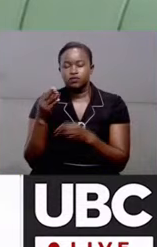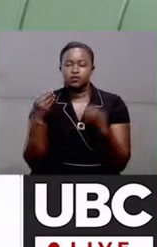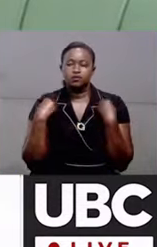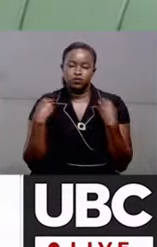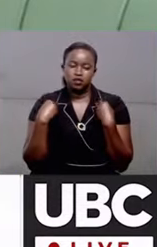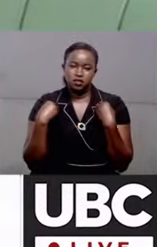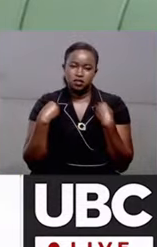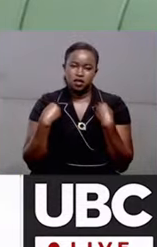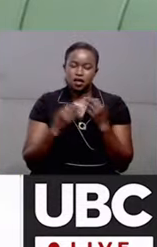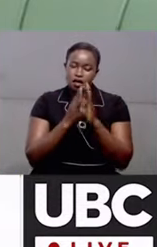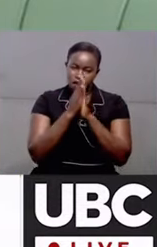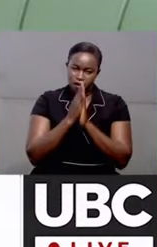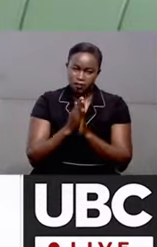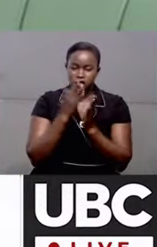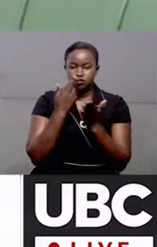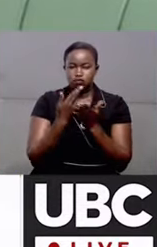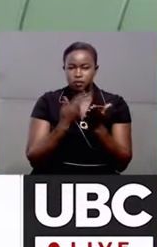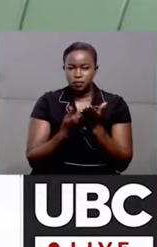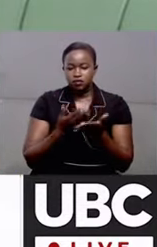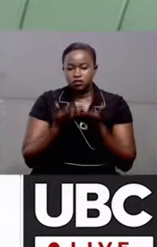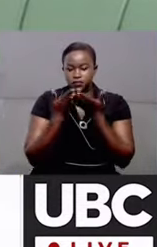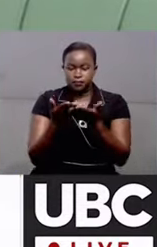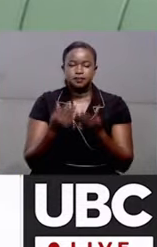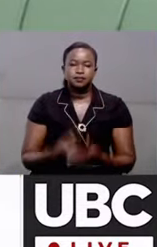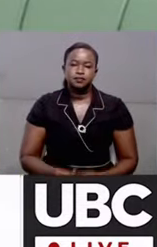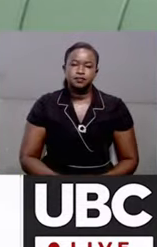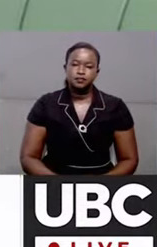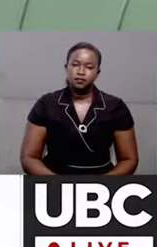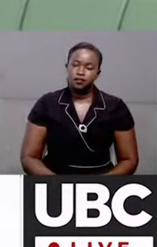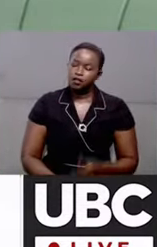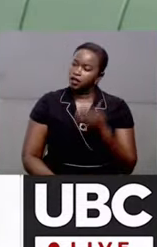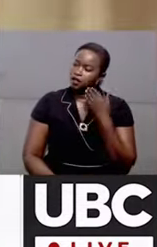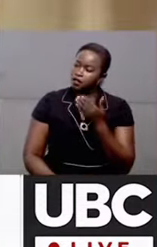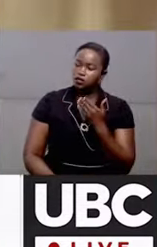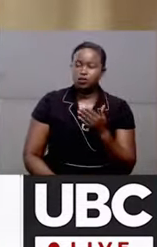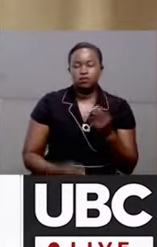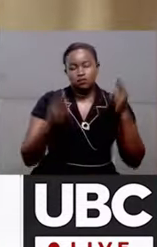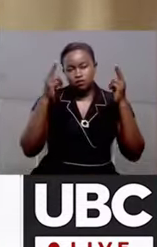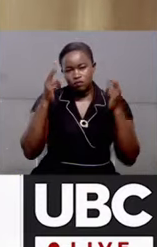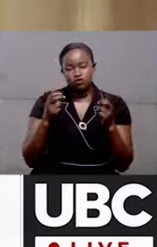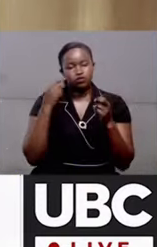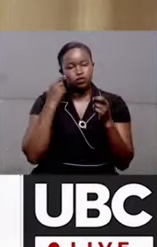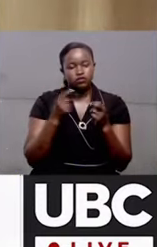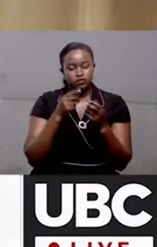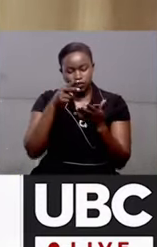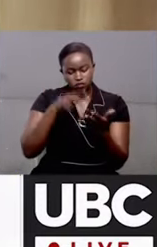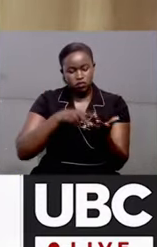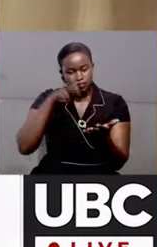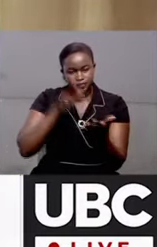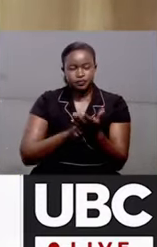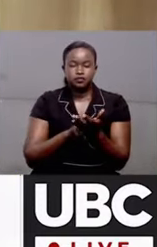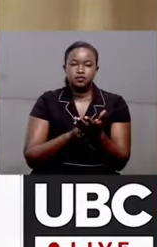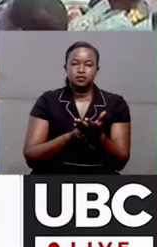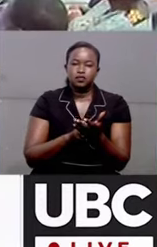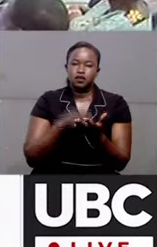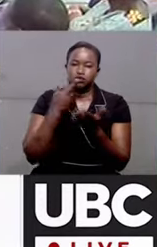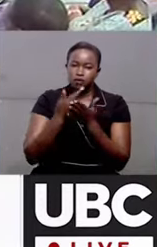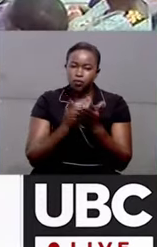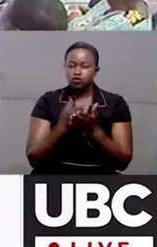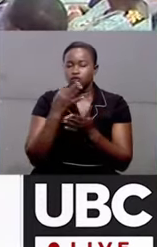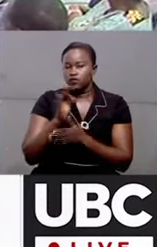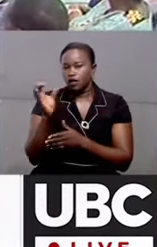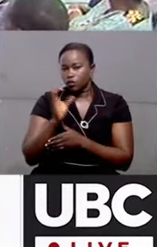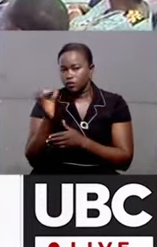Sports. I beg to report. Thank you. Motion for adoption of the report of the Committee of Supply.